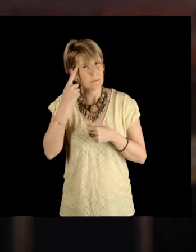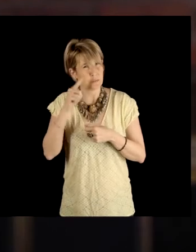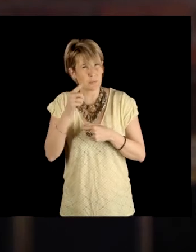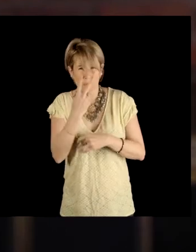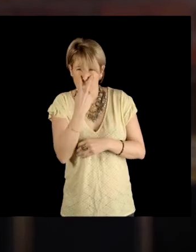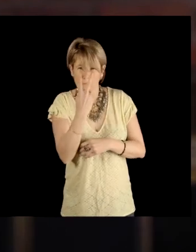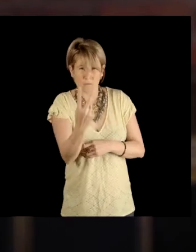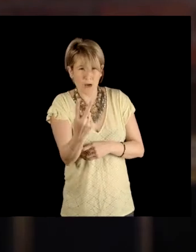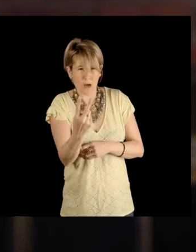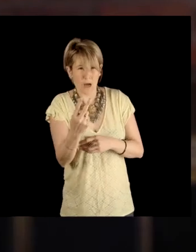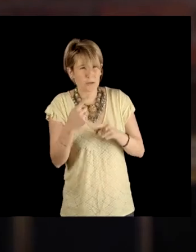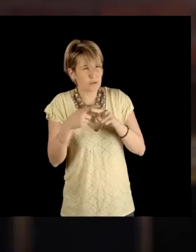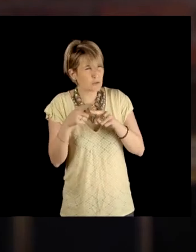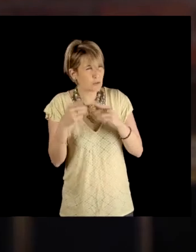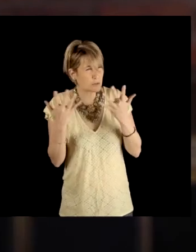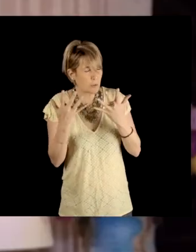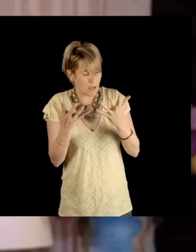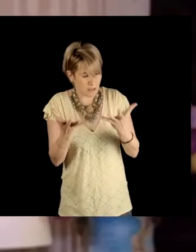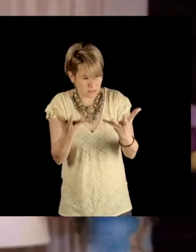is taken up seriously at the end of the day.